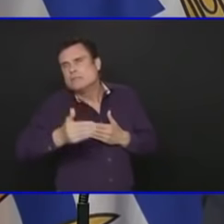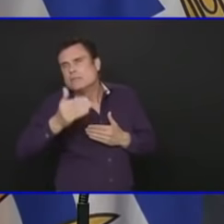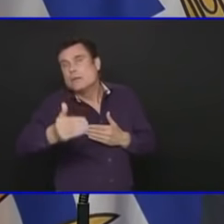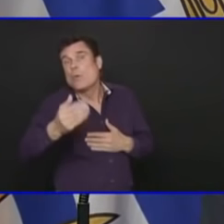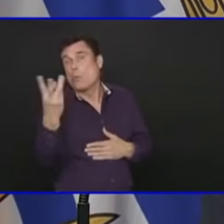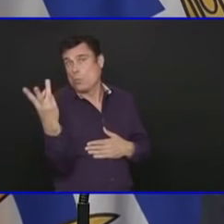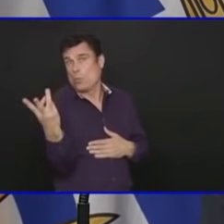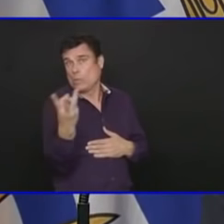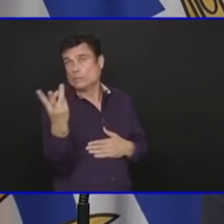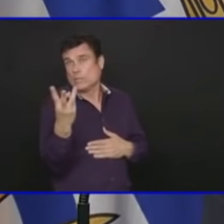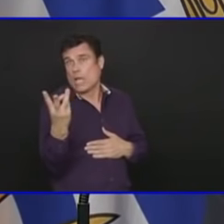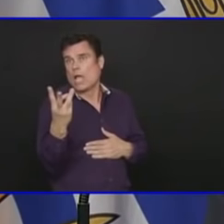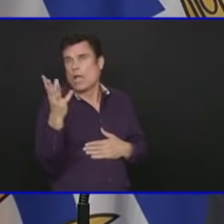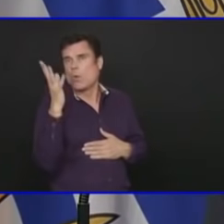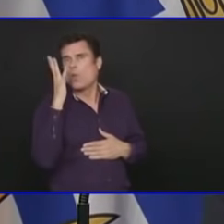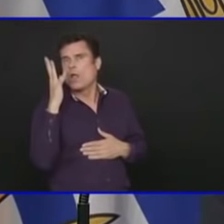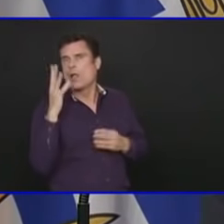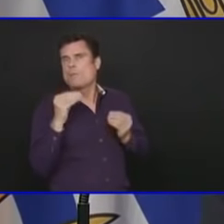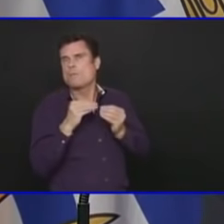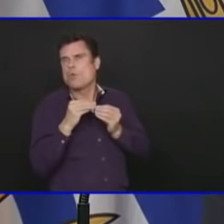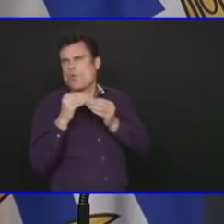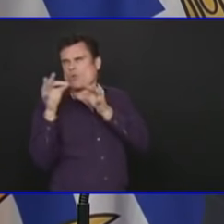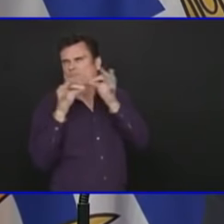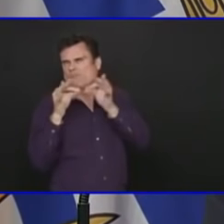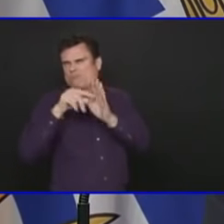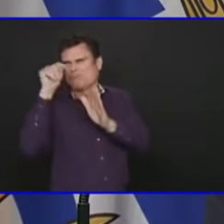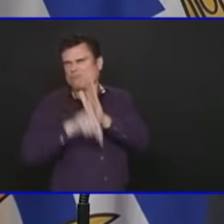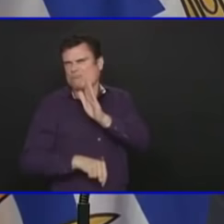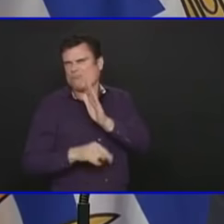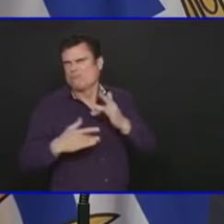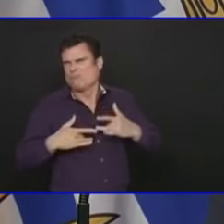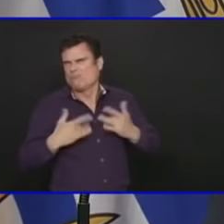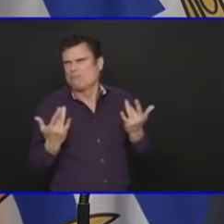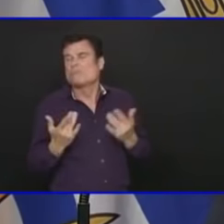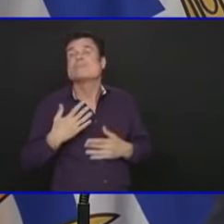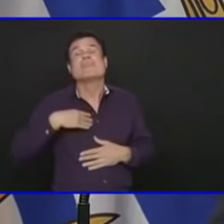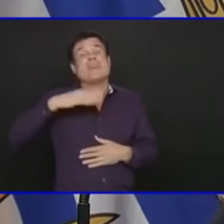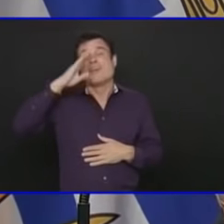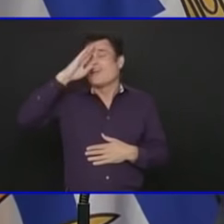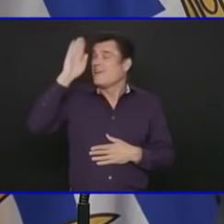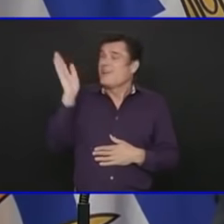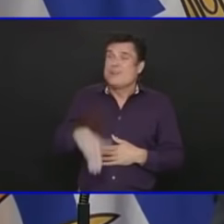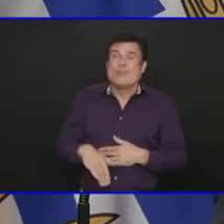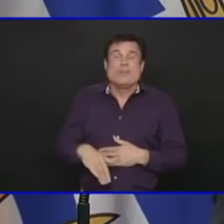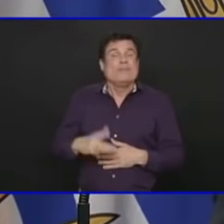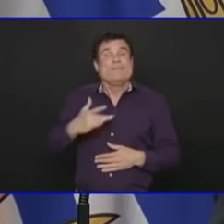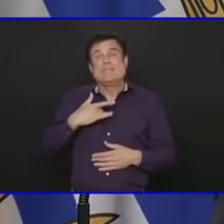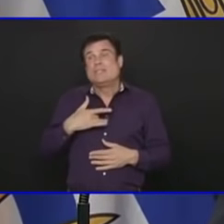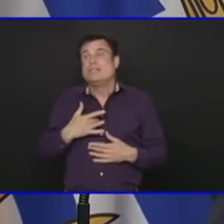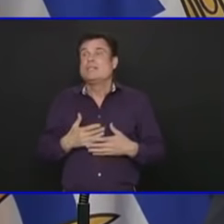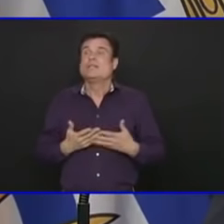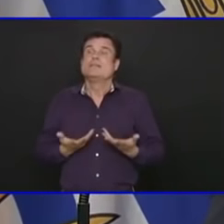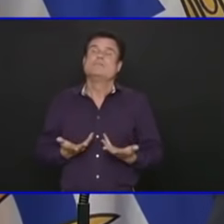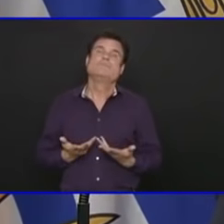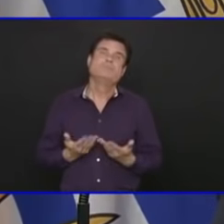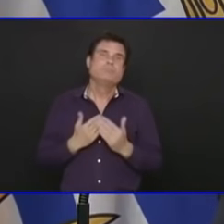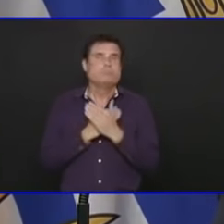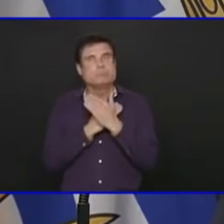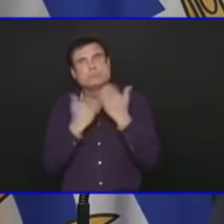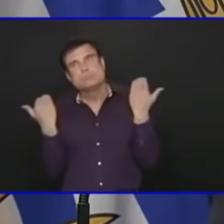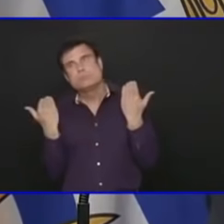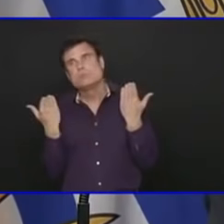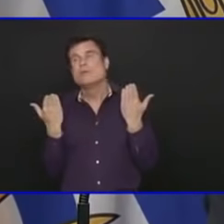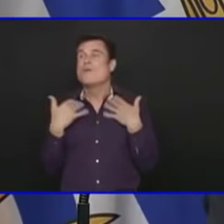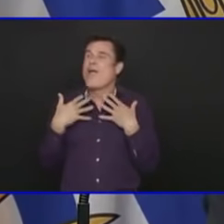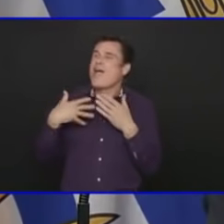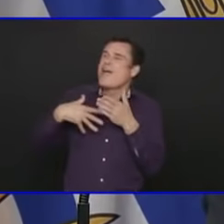and, make sure that we can see our grandparents and our grandkids. And these are the things that that we are going to have